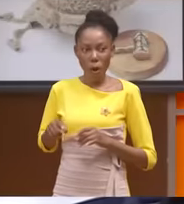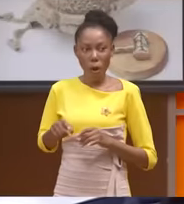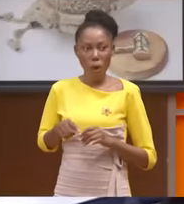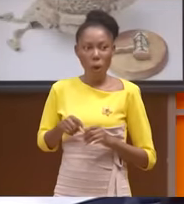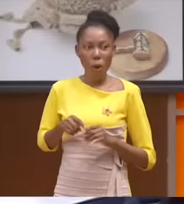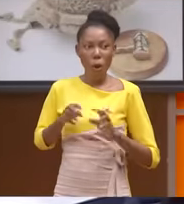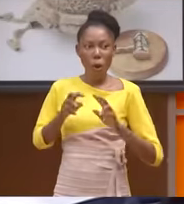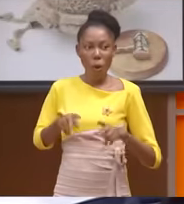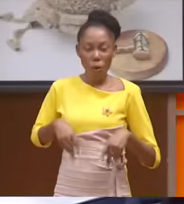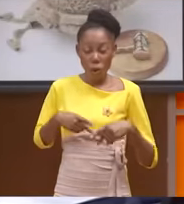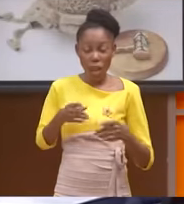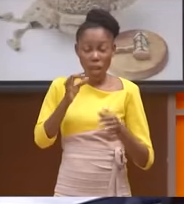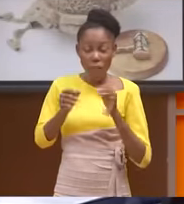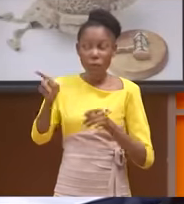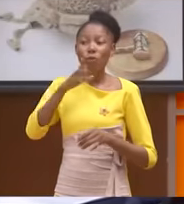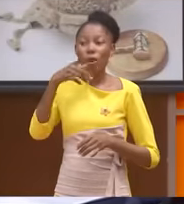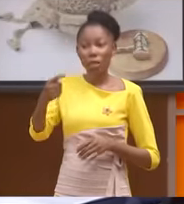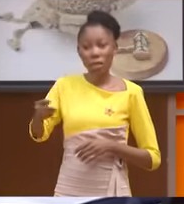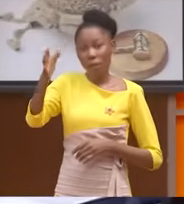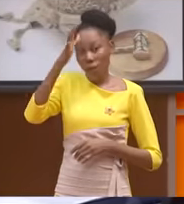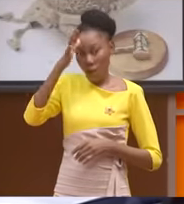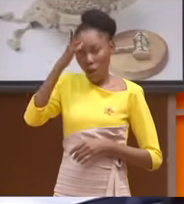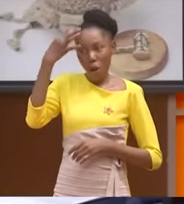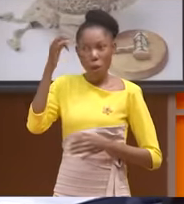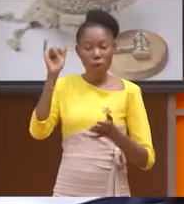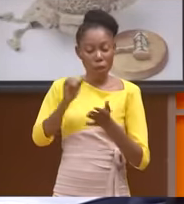provided you are the biological father of those children,